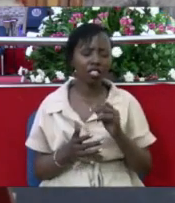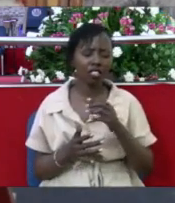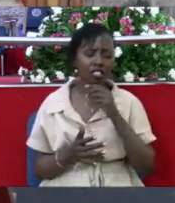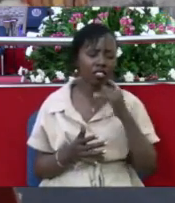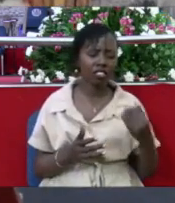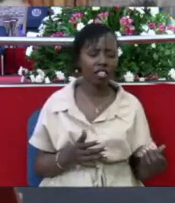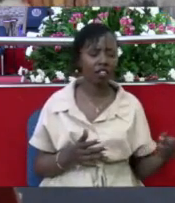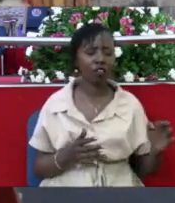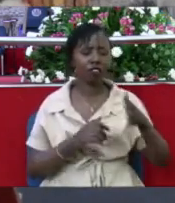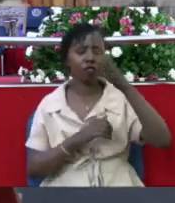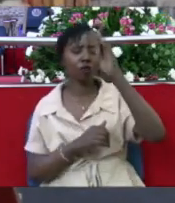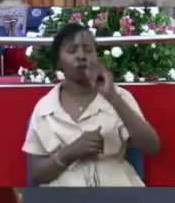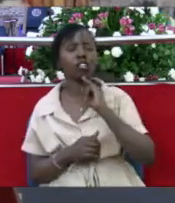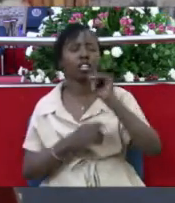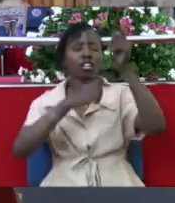is the Son of God.